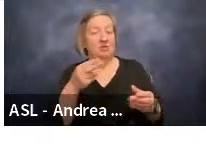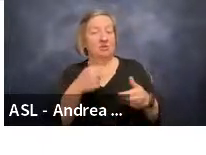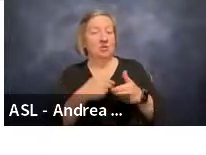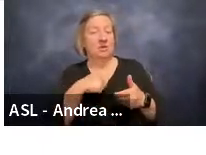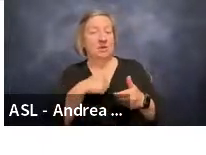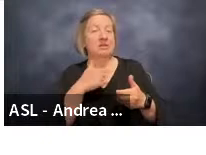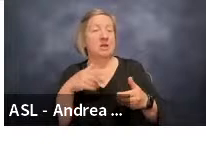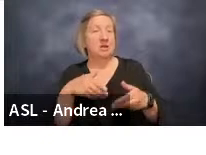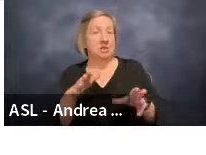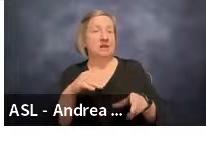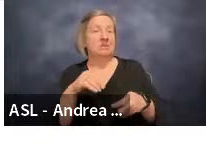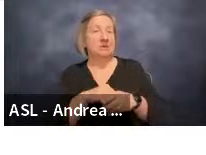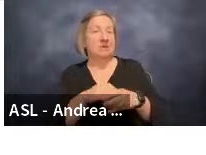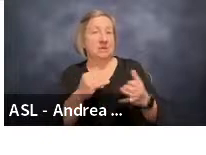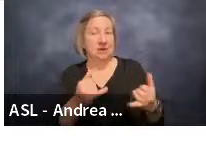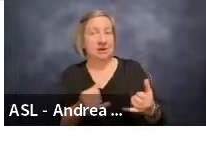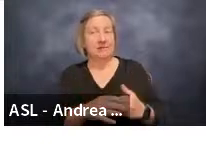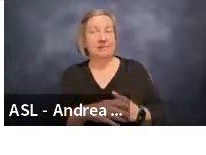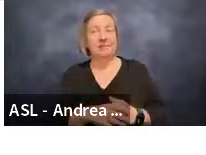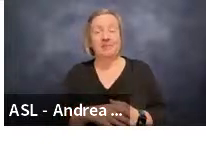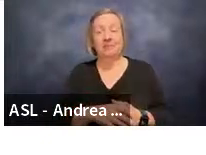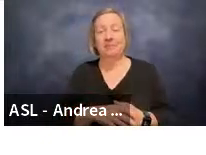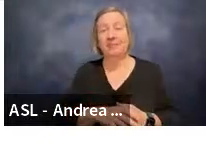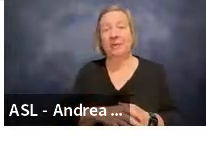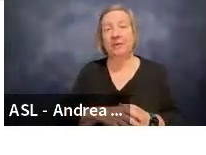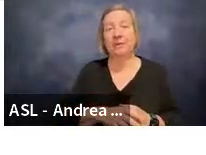in. Okay, great.